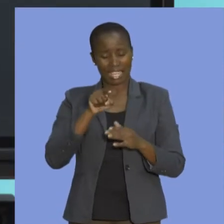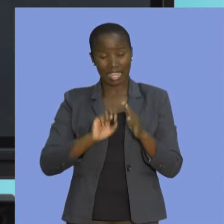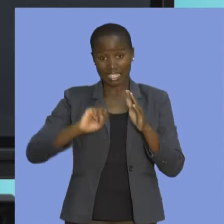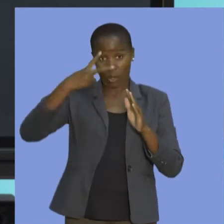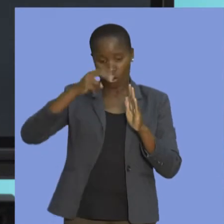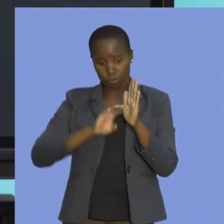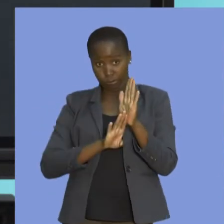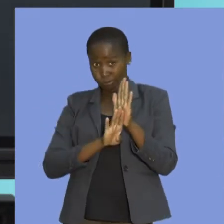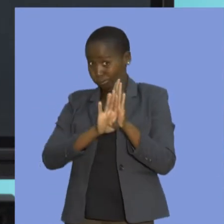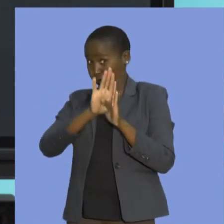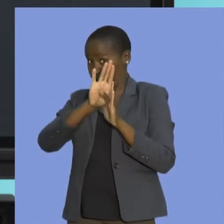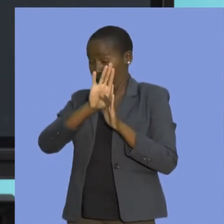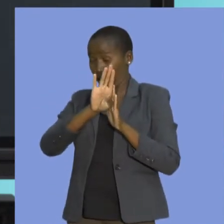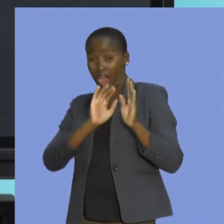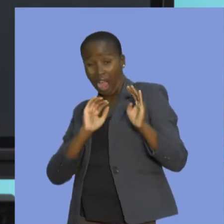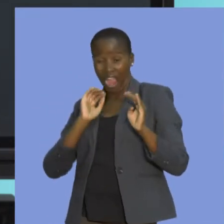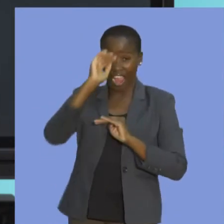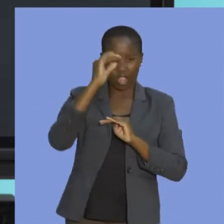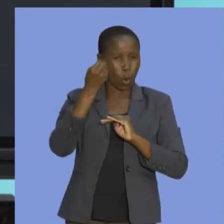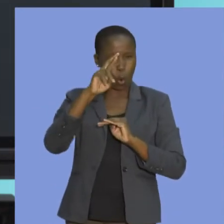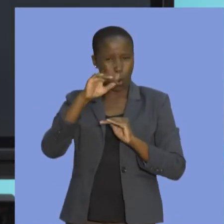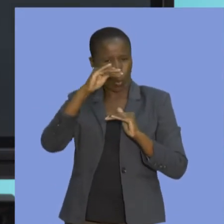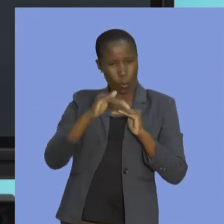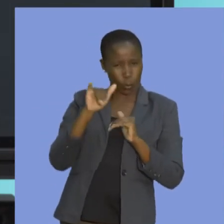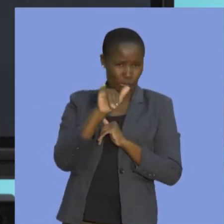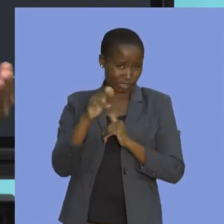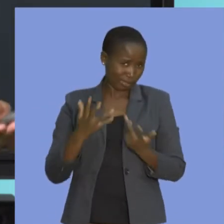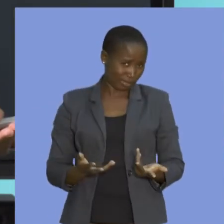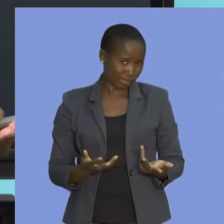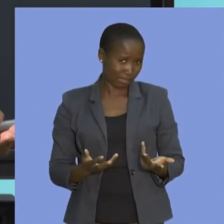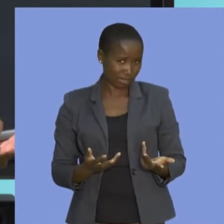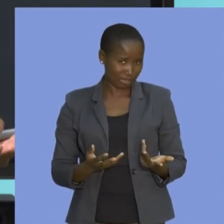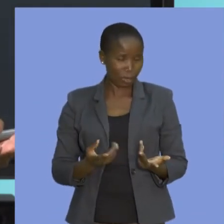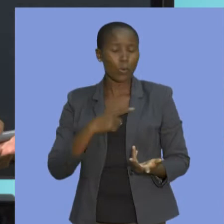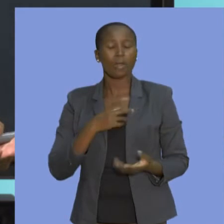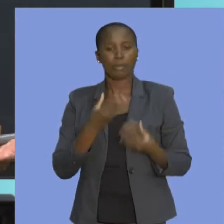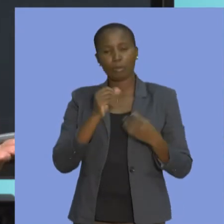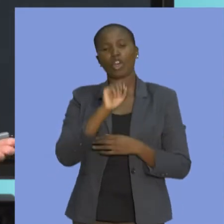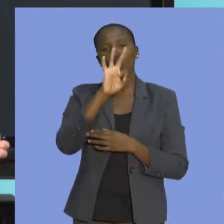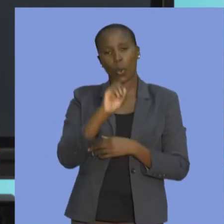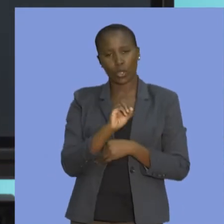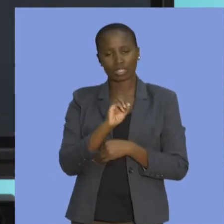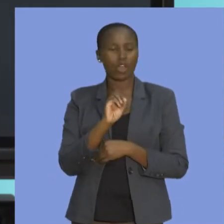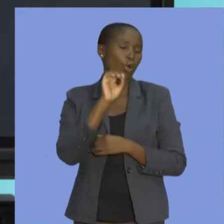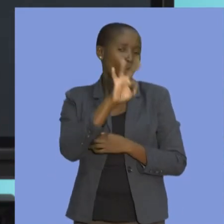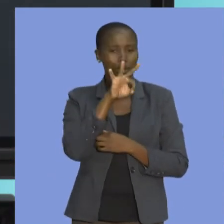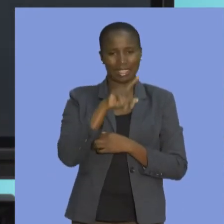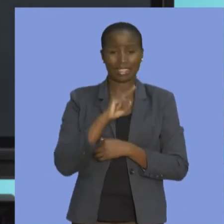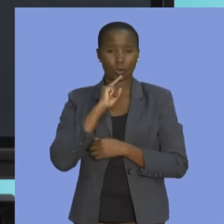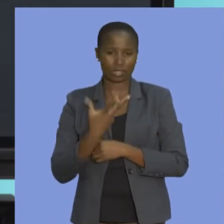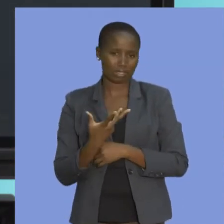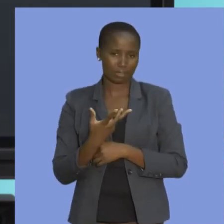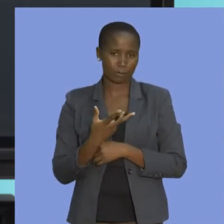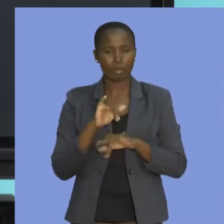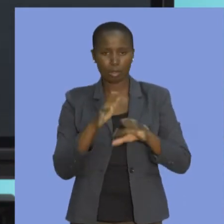the maximum infection was around 13,000. We will tell if in the second